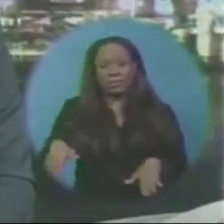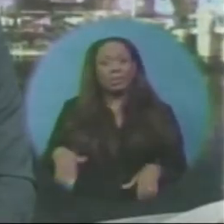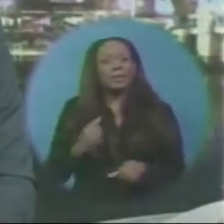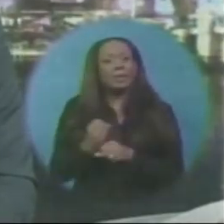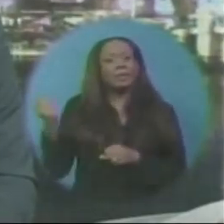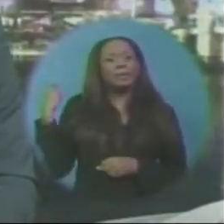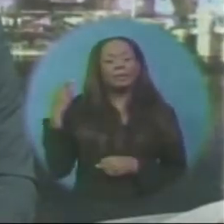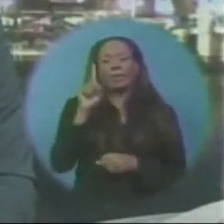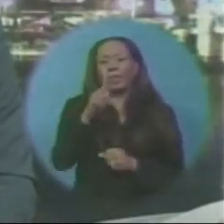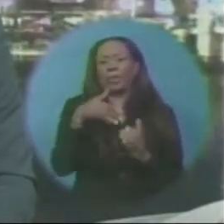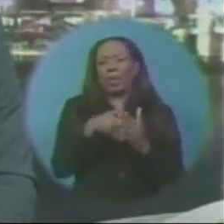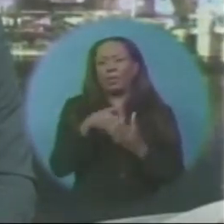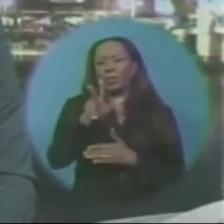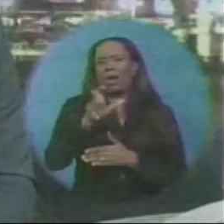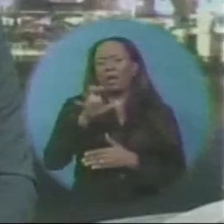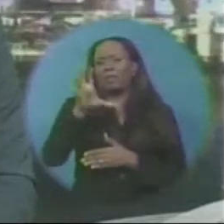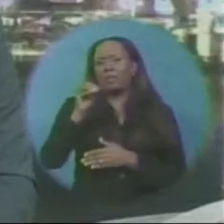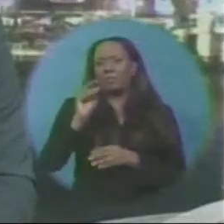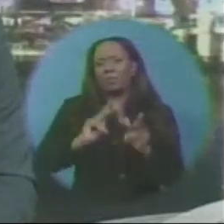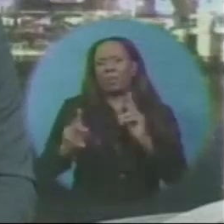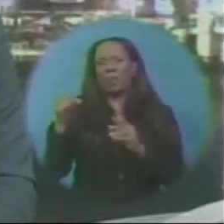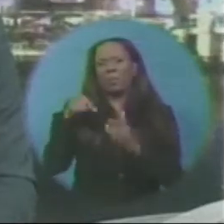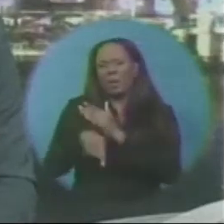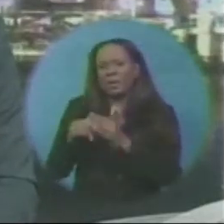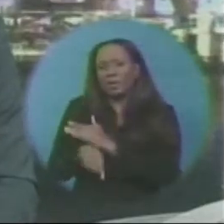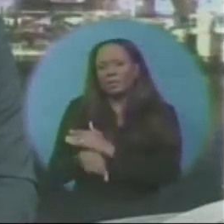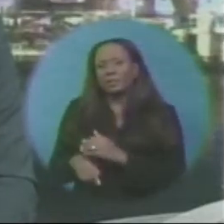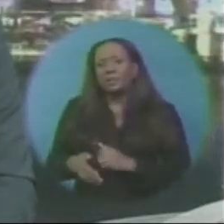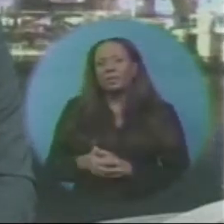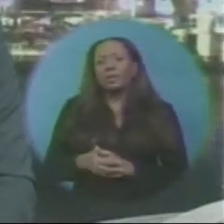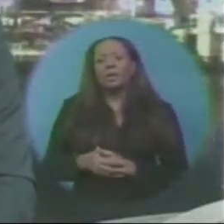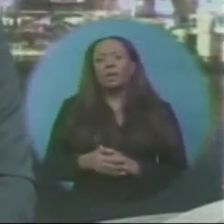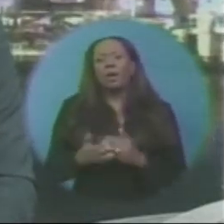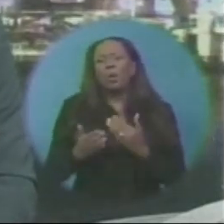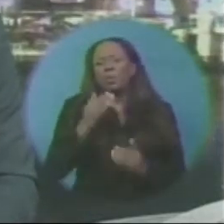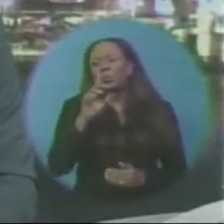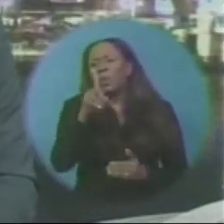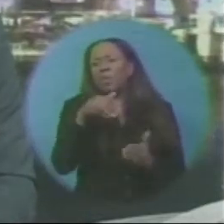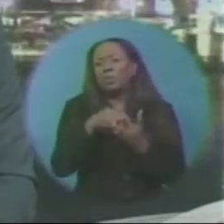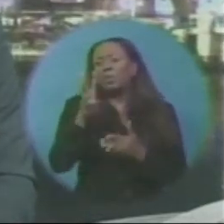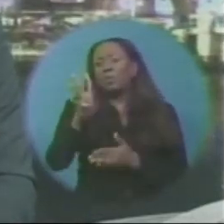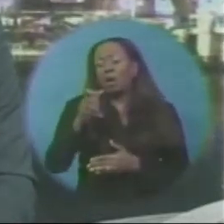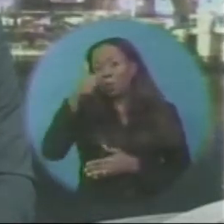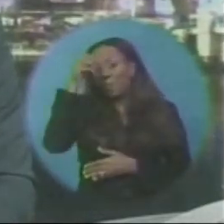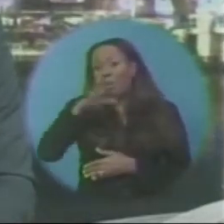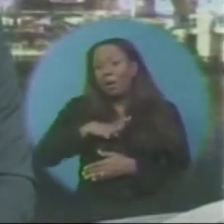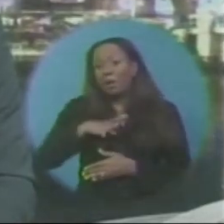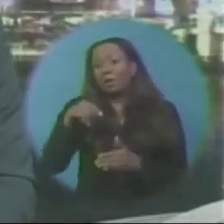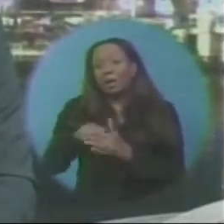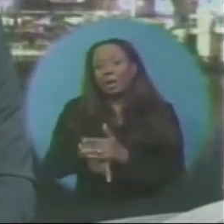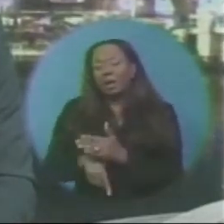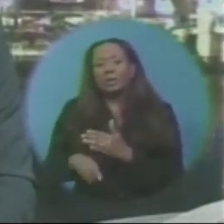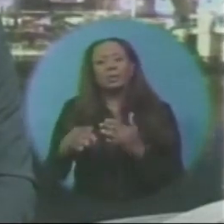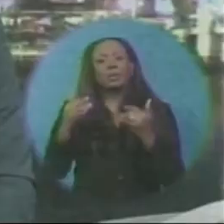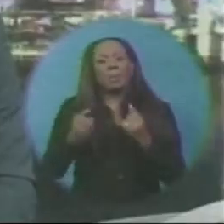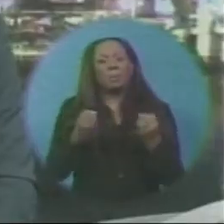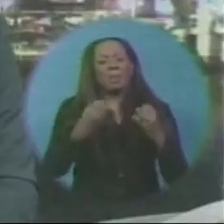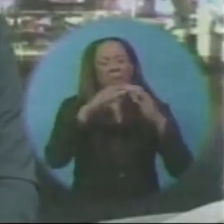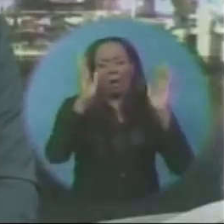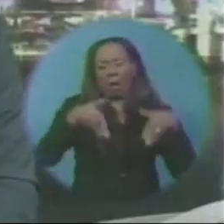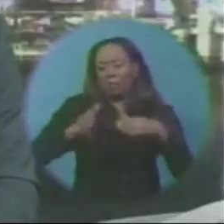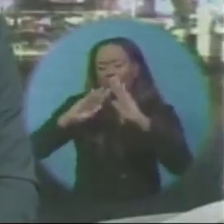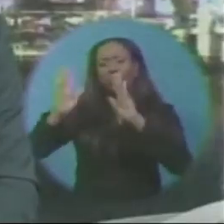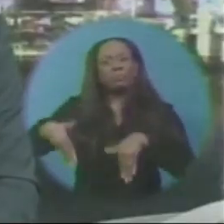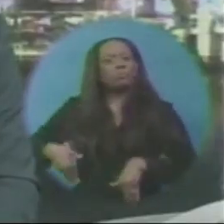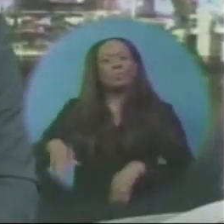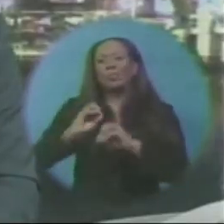murdered. The figures show that nearly 1,400 men have been murdered since January, with many households now without a father or a